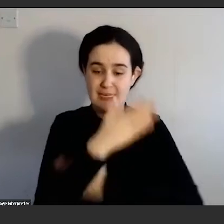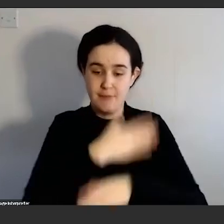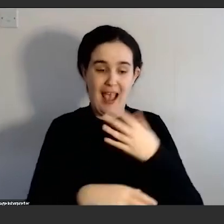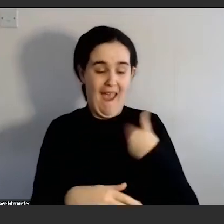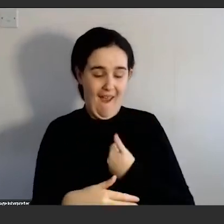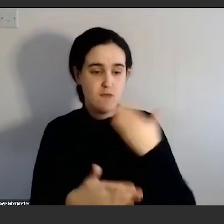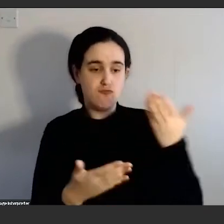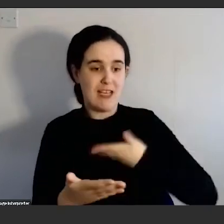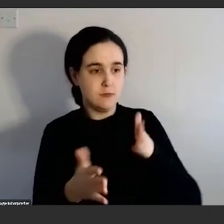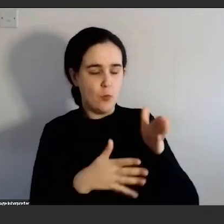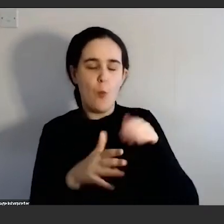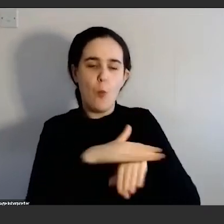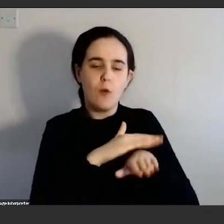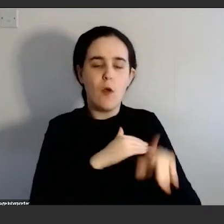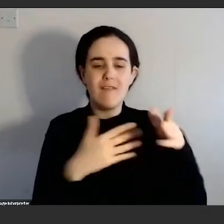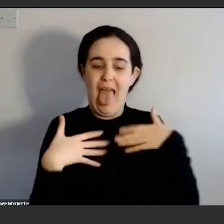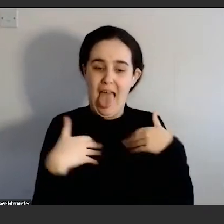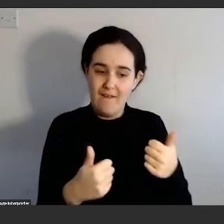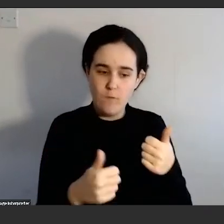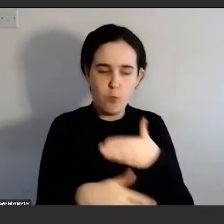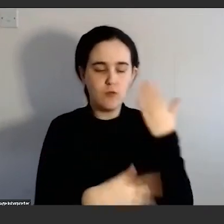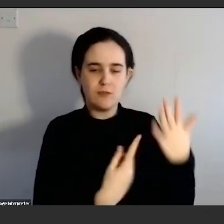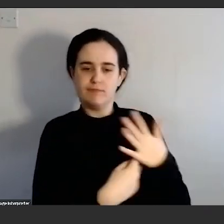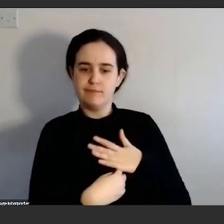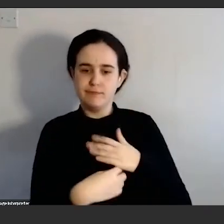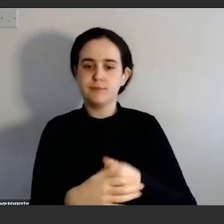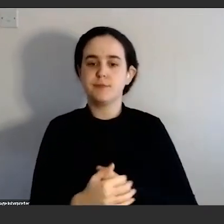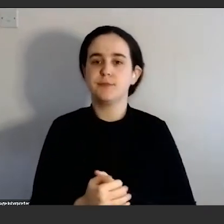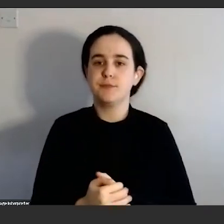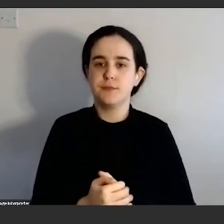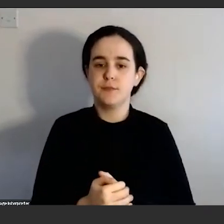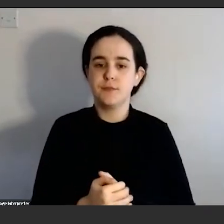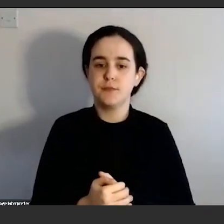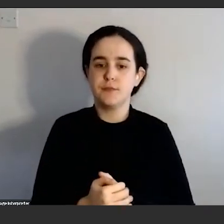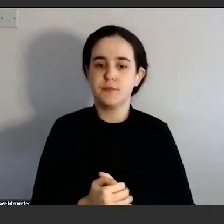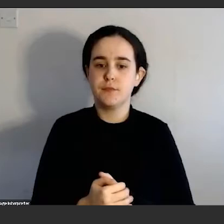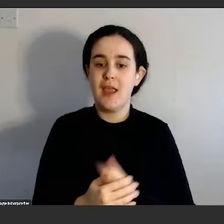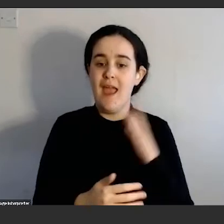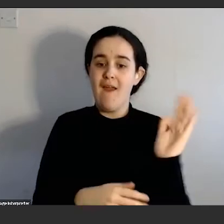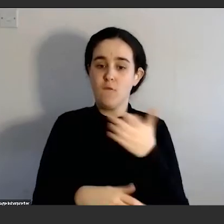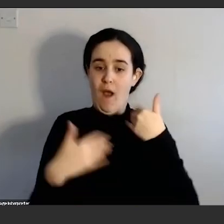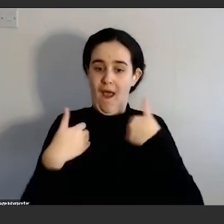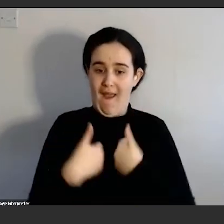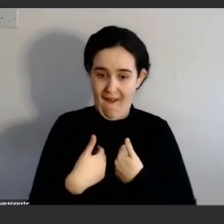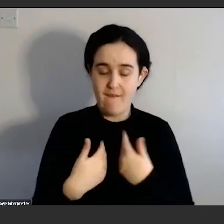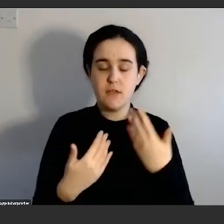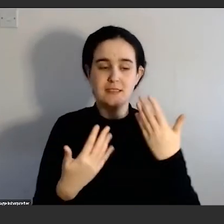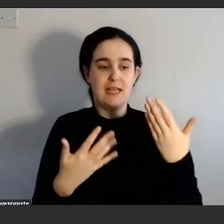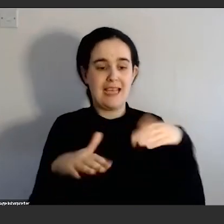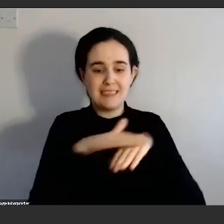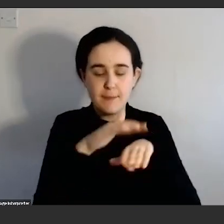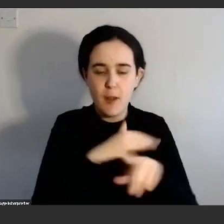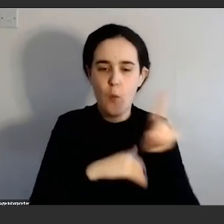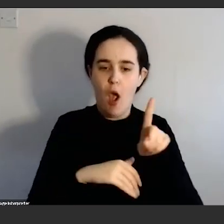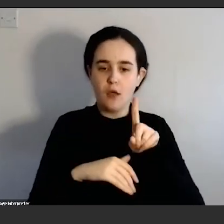access to good quality health services throughout their lives, including people with disabilities, who frequently face multiple barriers